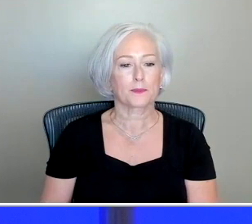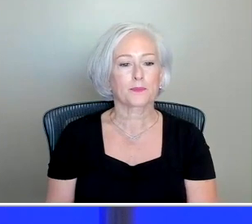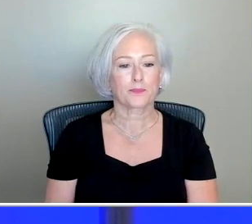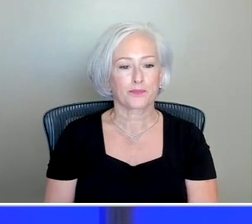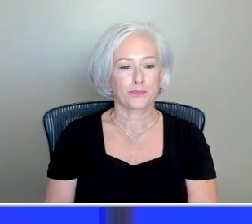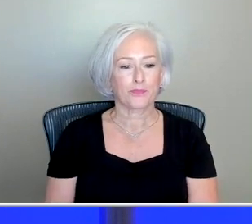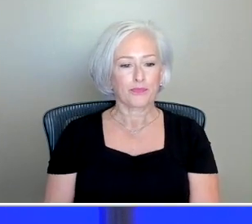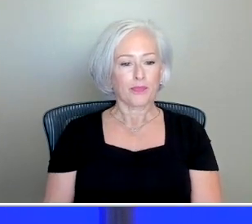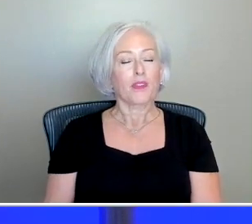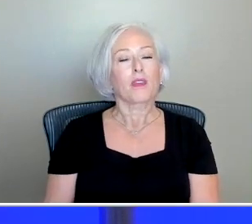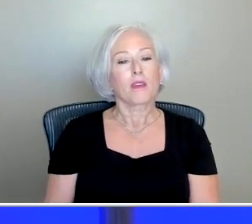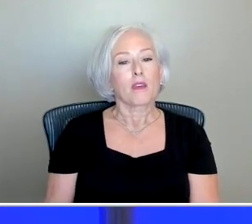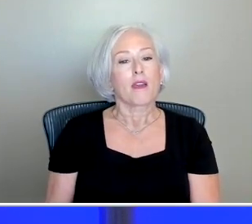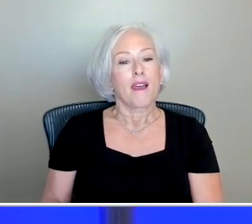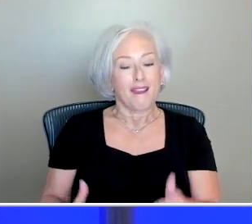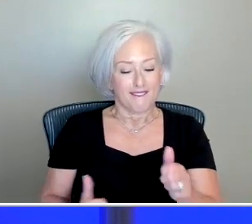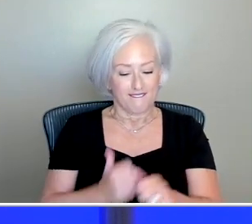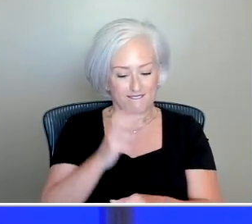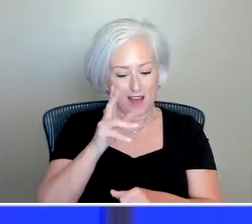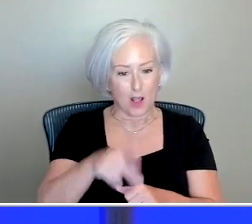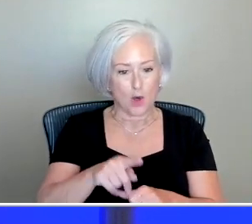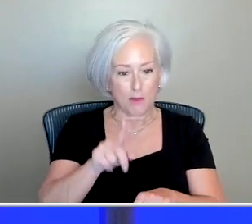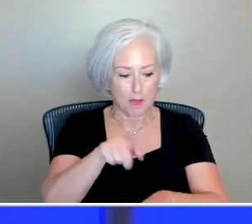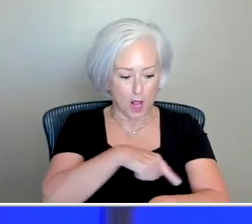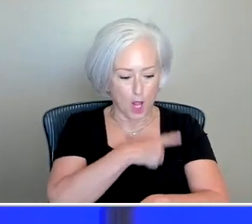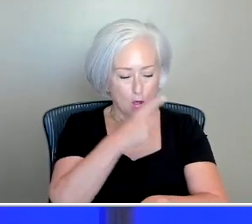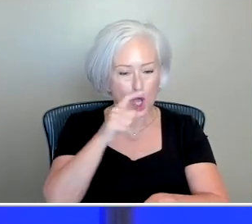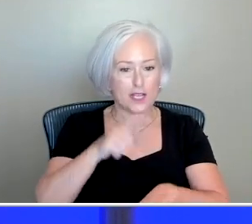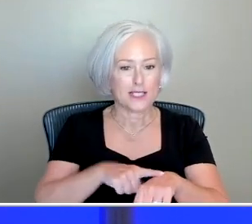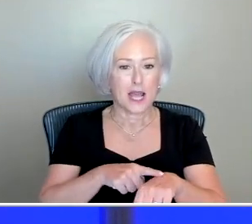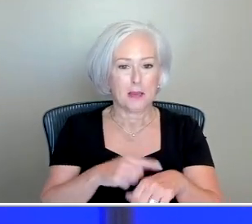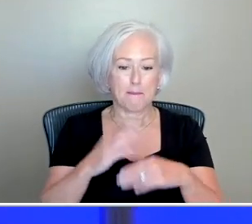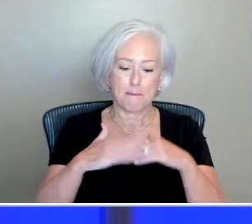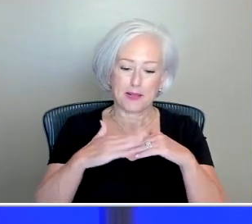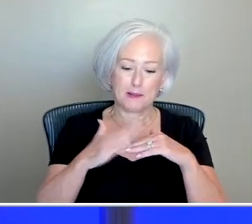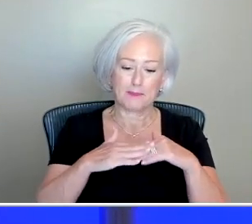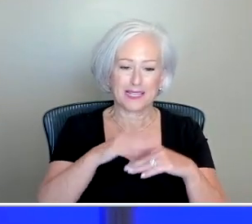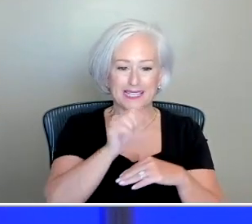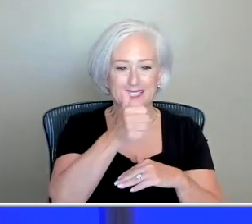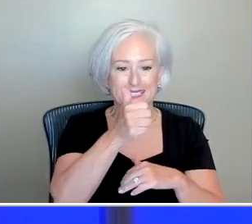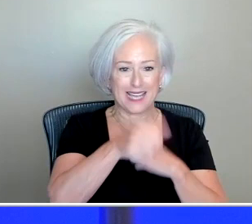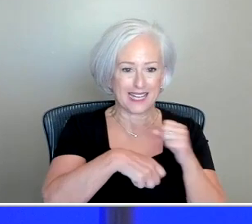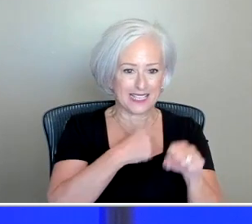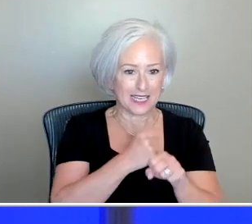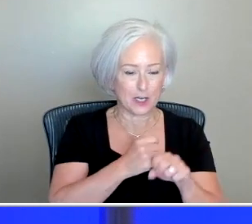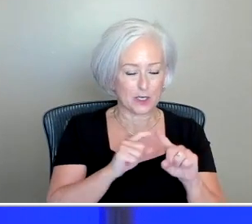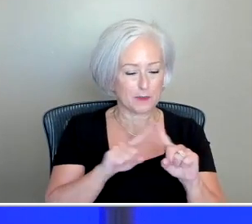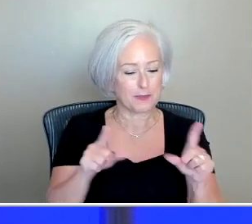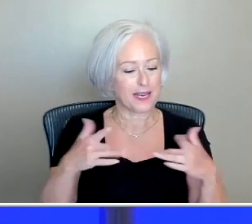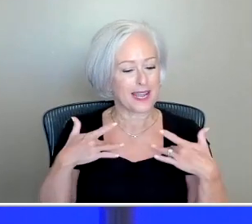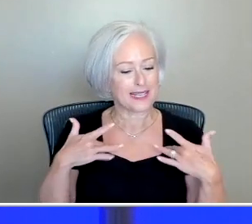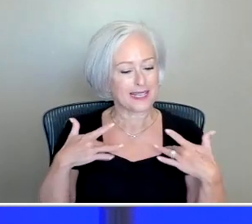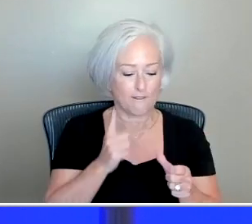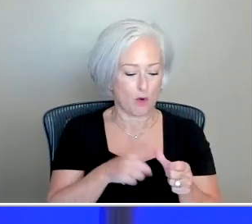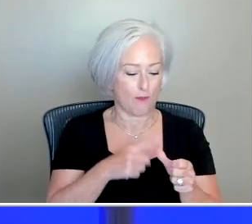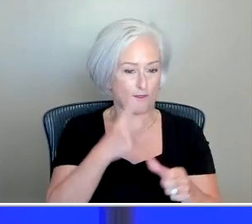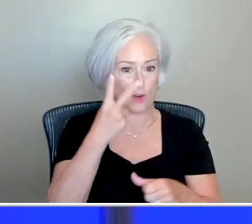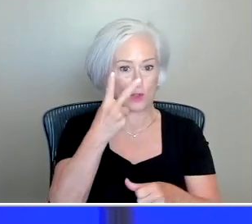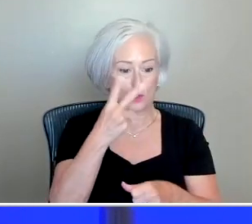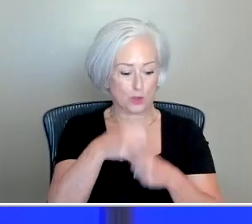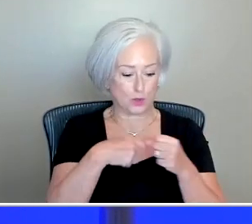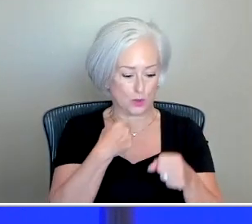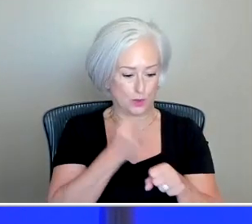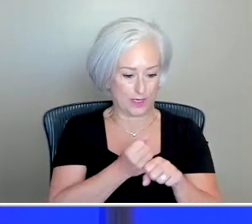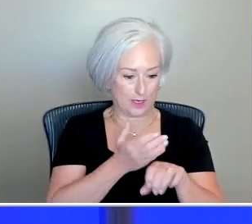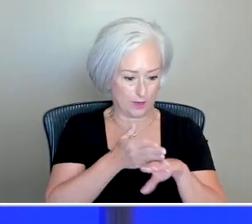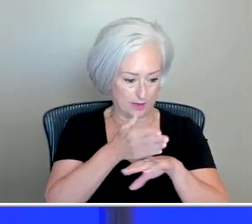long-term, minimally 10 years, but I tend to follow patients for life. For the first 2 years after the surgery, I follow